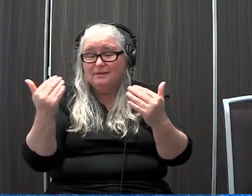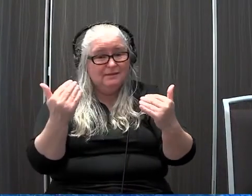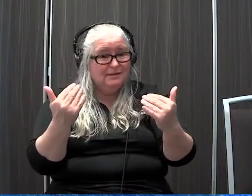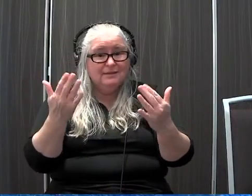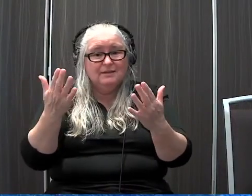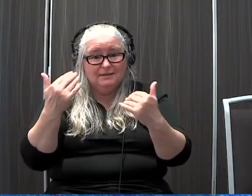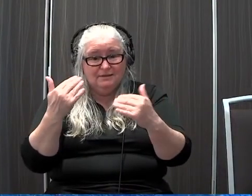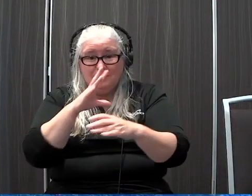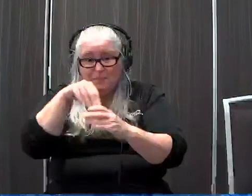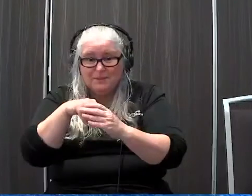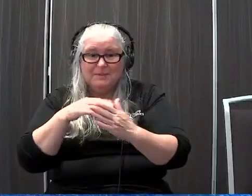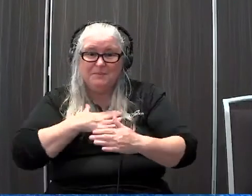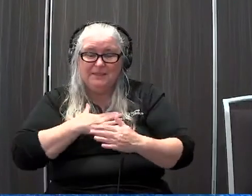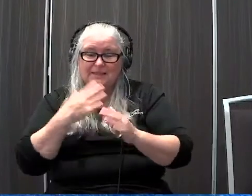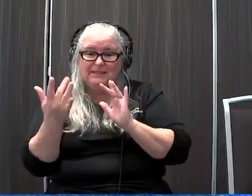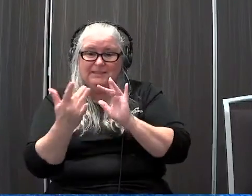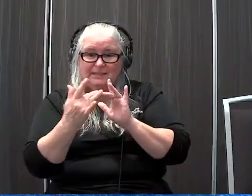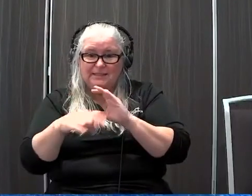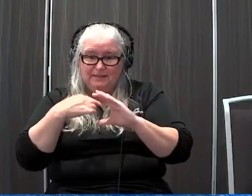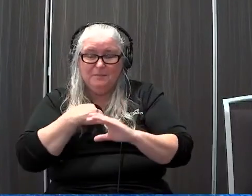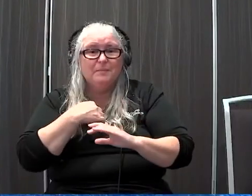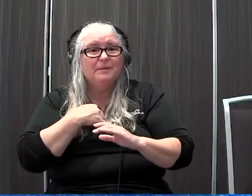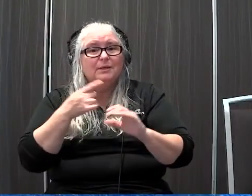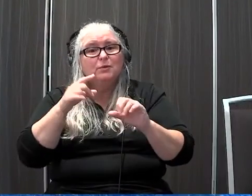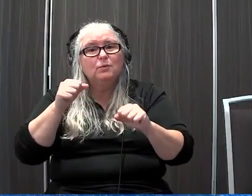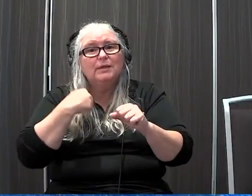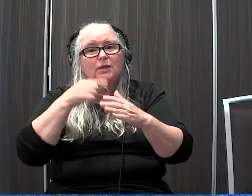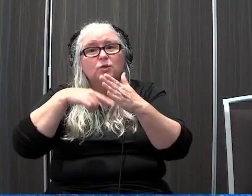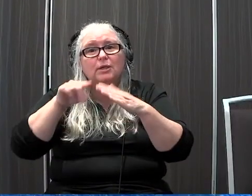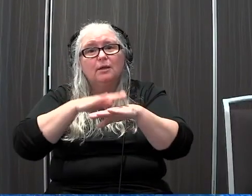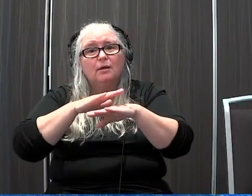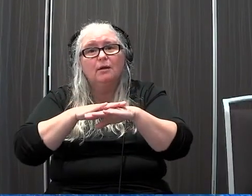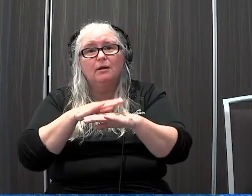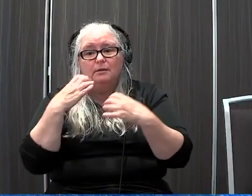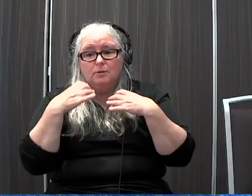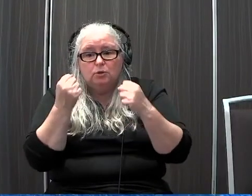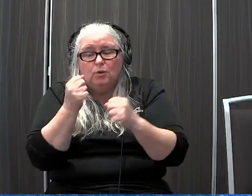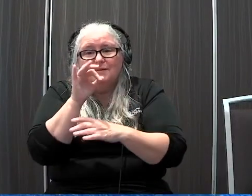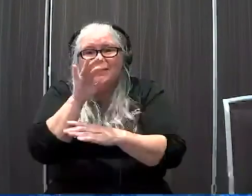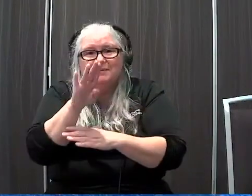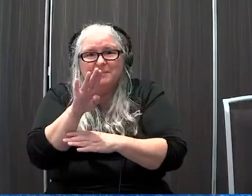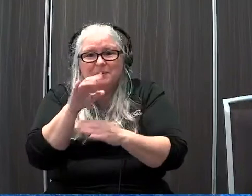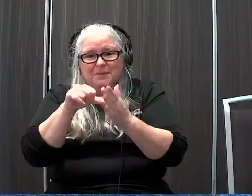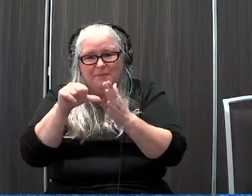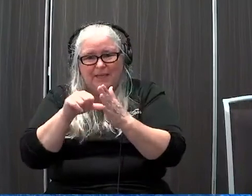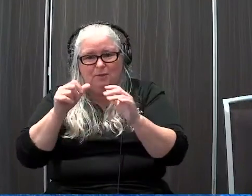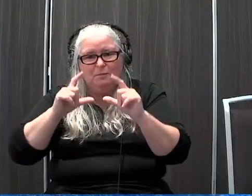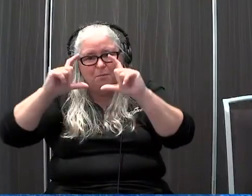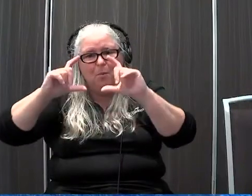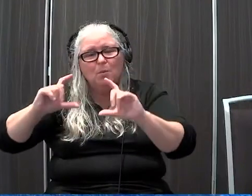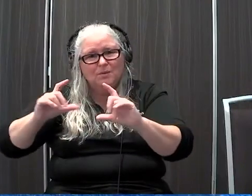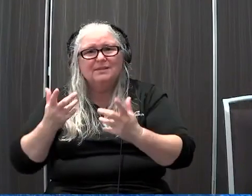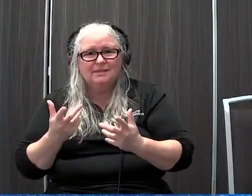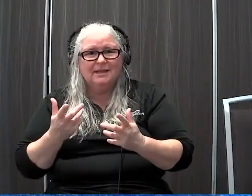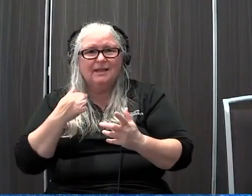participating, please shoot me an email. You can also check on the Charge Facebook page. I've been posting about it in there. It would really help me to be